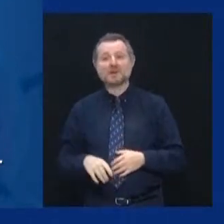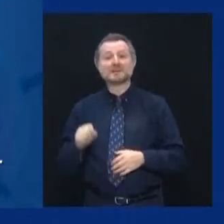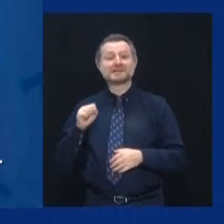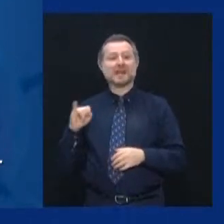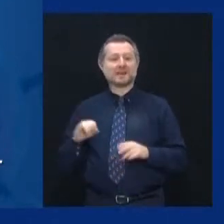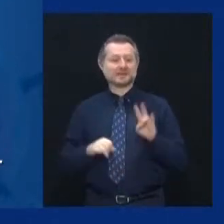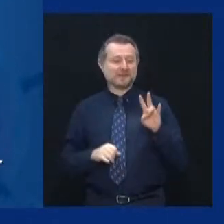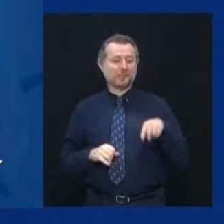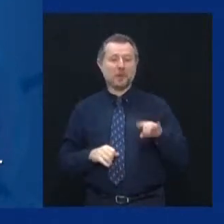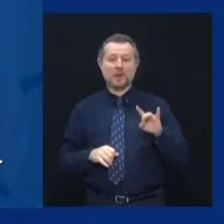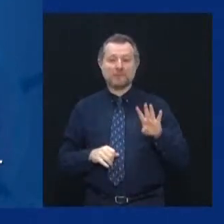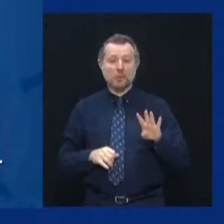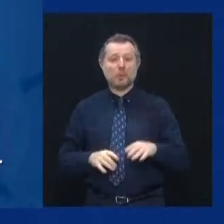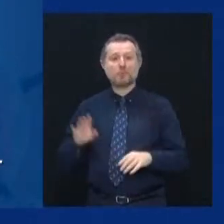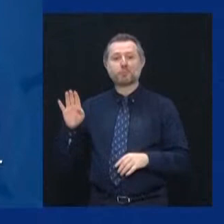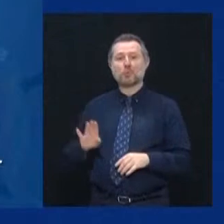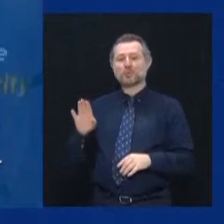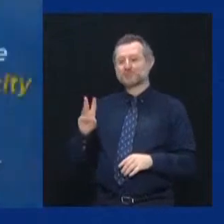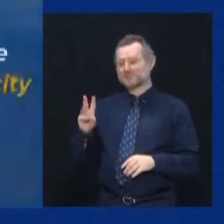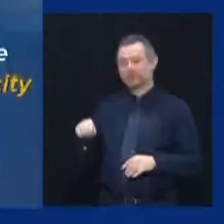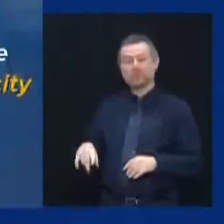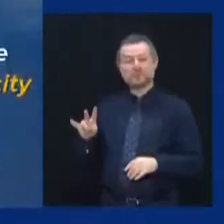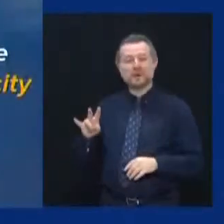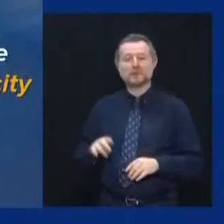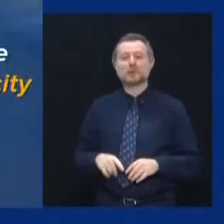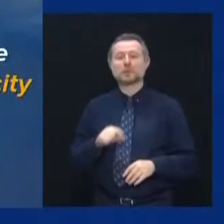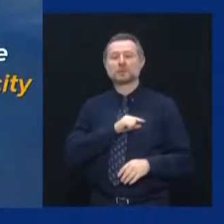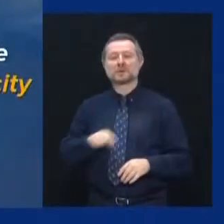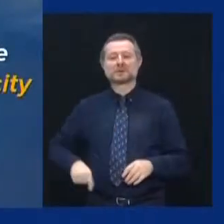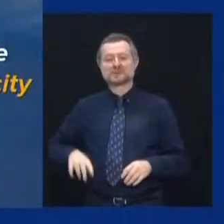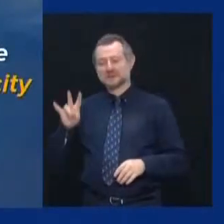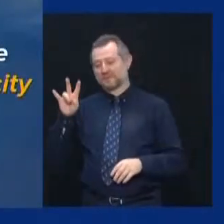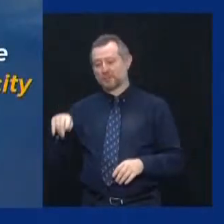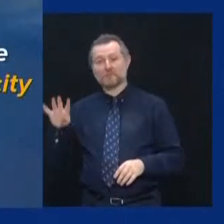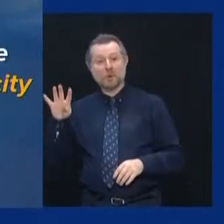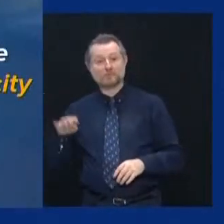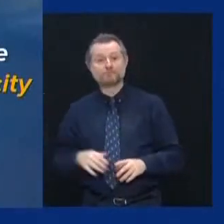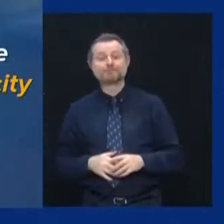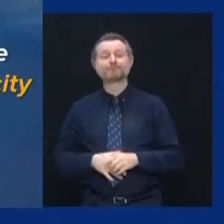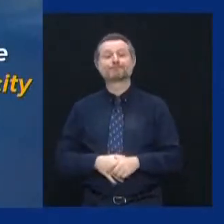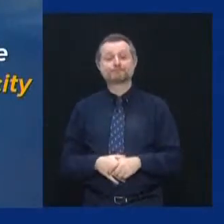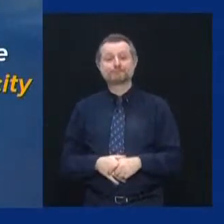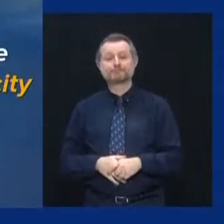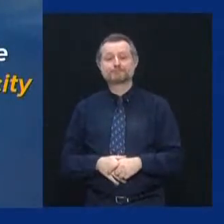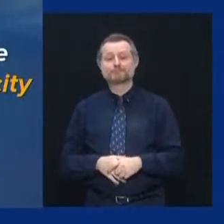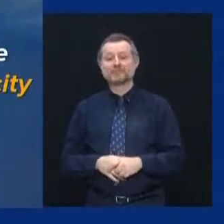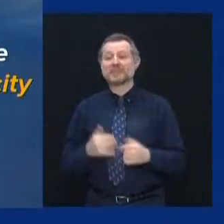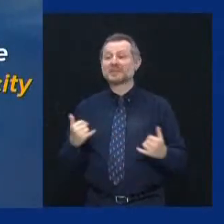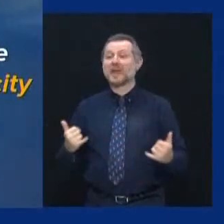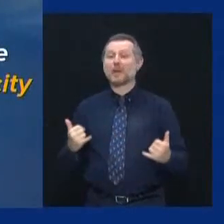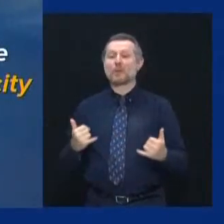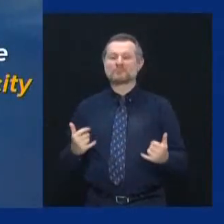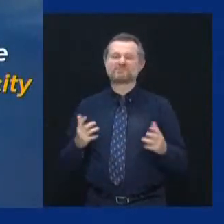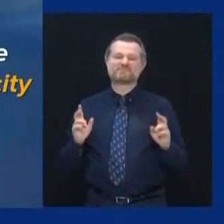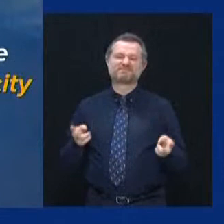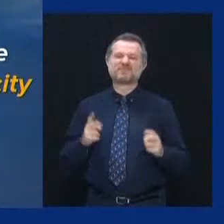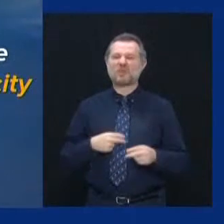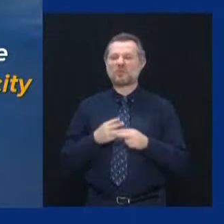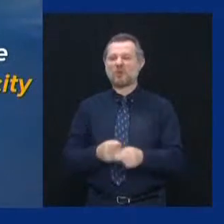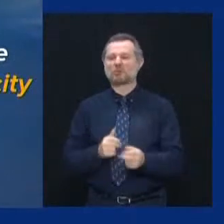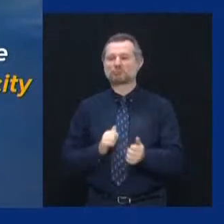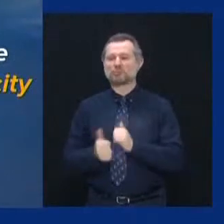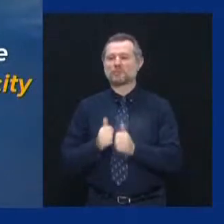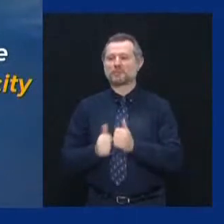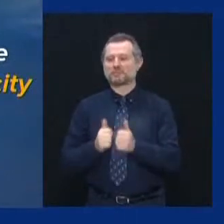7.8, Brooklyn 6.7, Queens 7.4. We are in a foot race. What's the